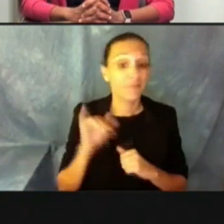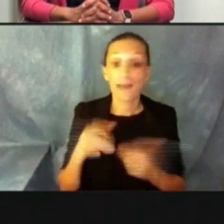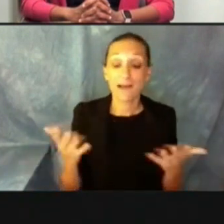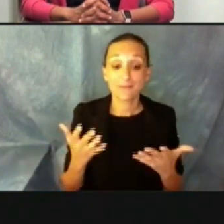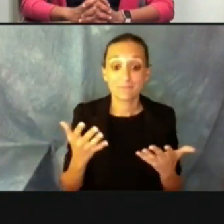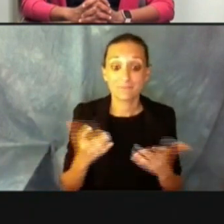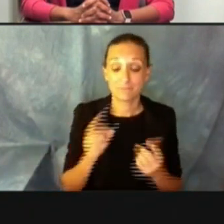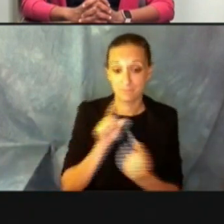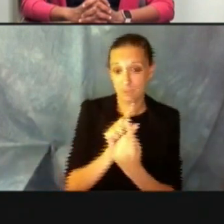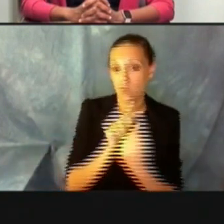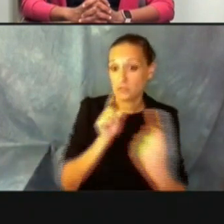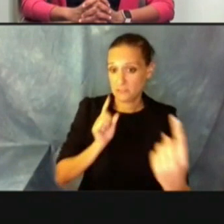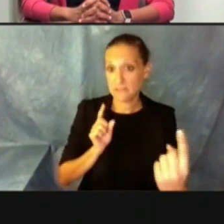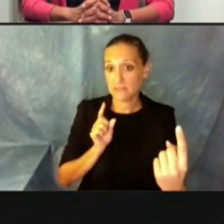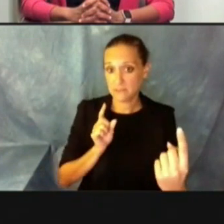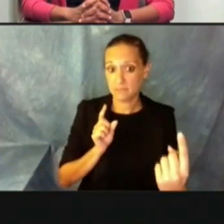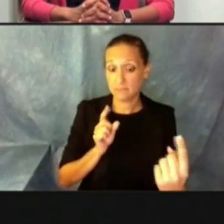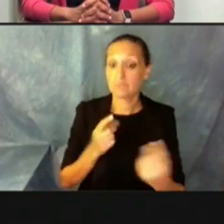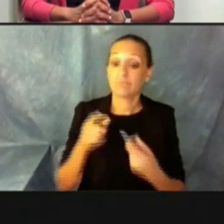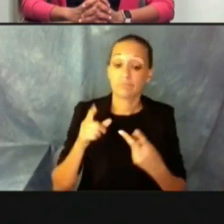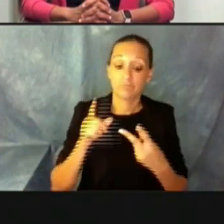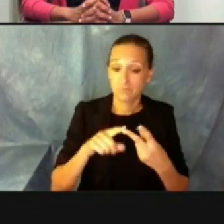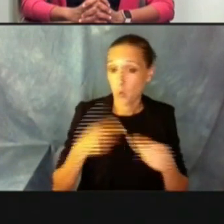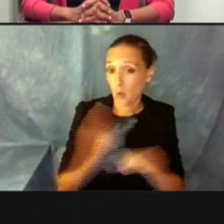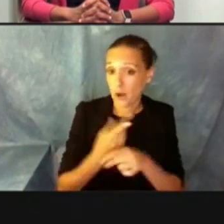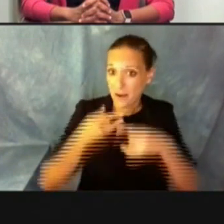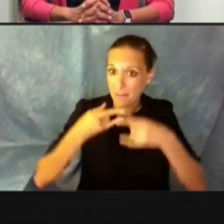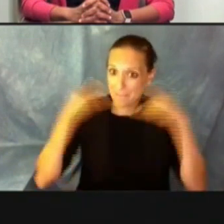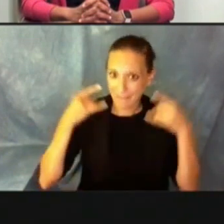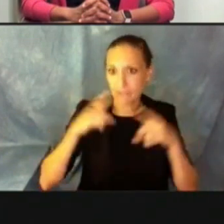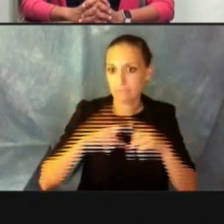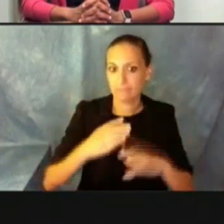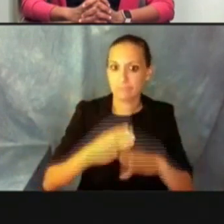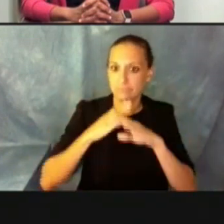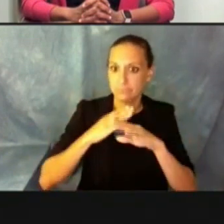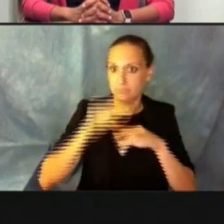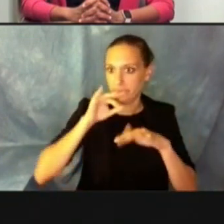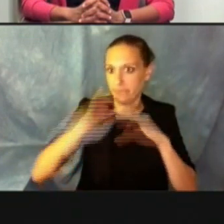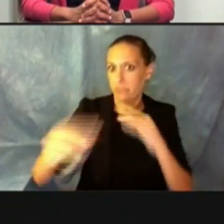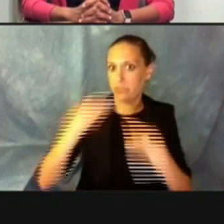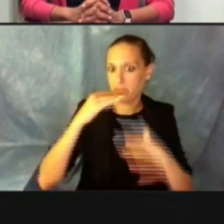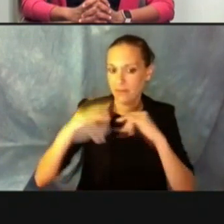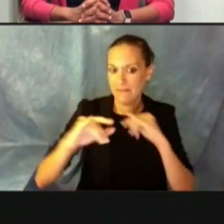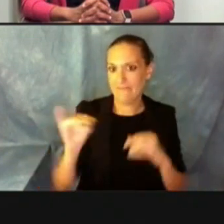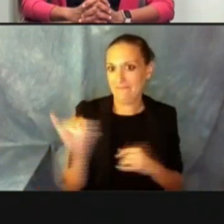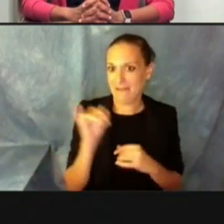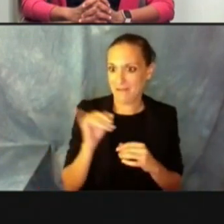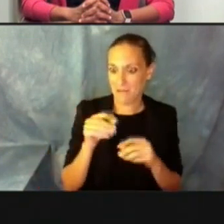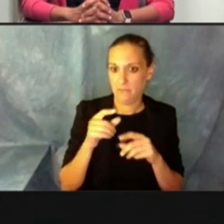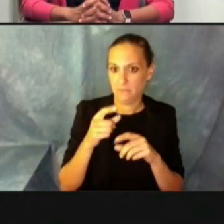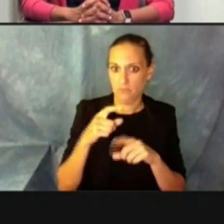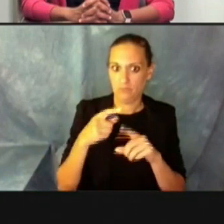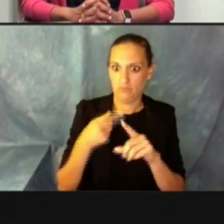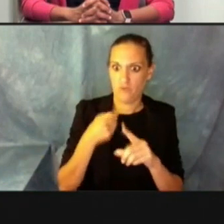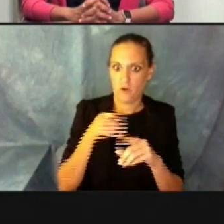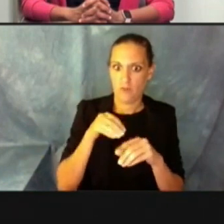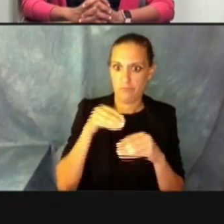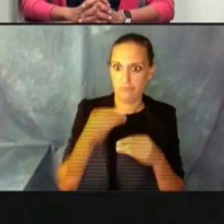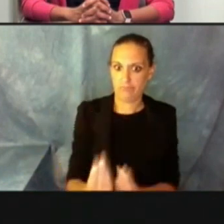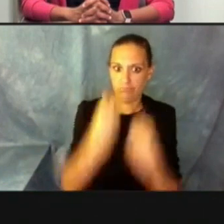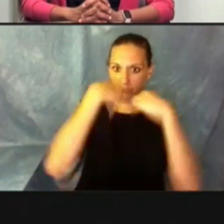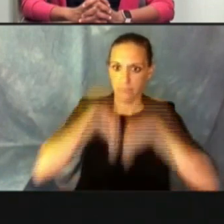social distancing, wearing a mask to prevent aerosolized infected particles from entering our